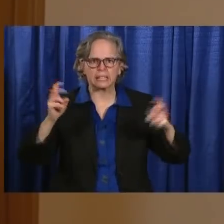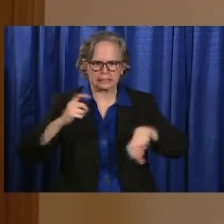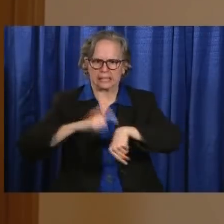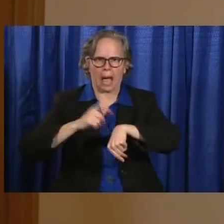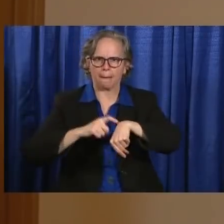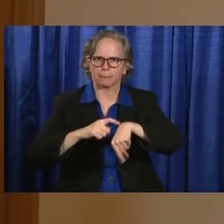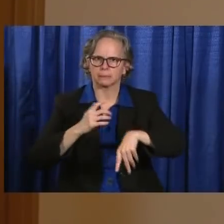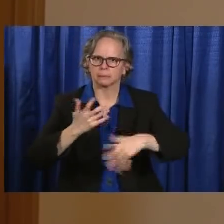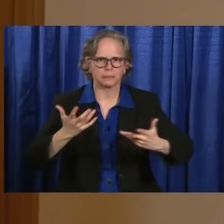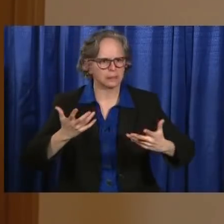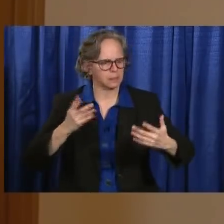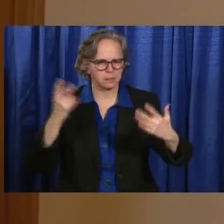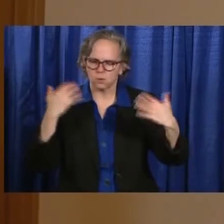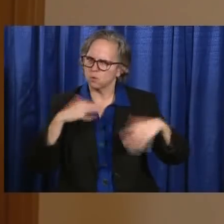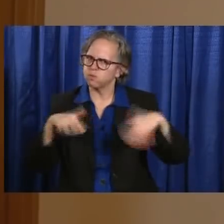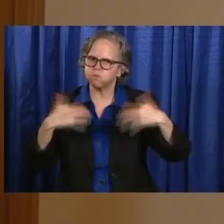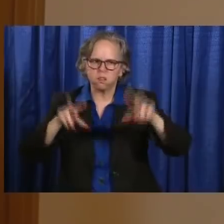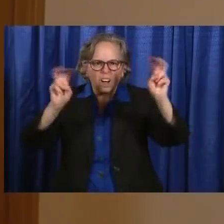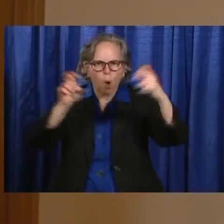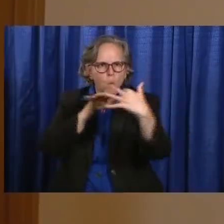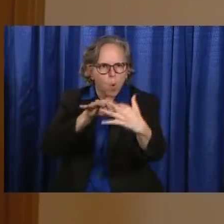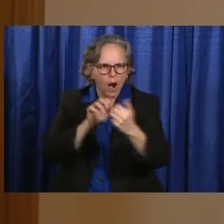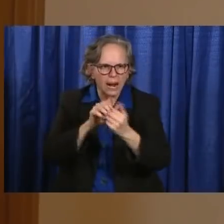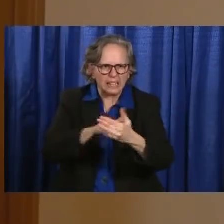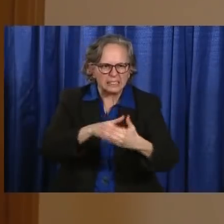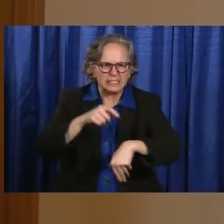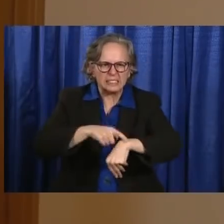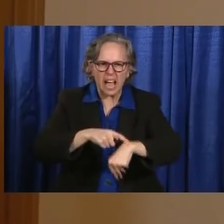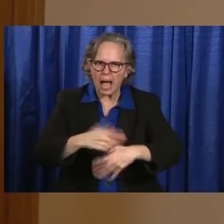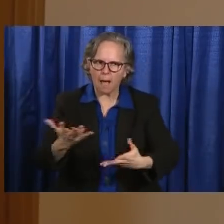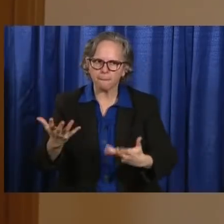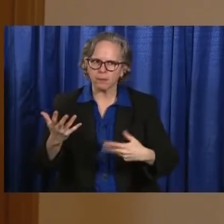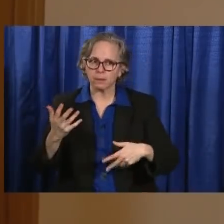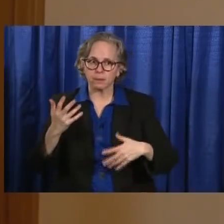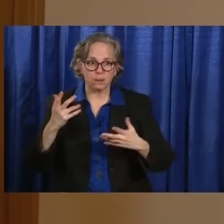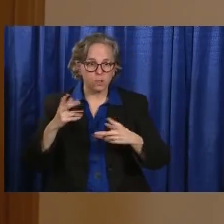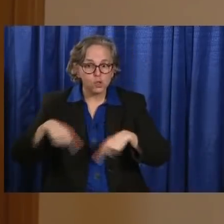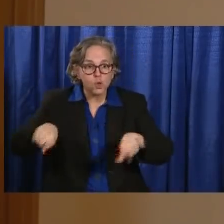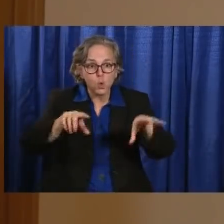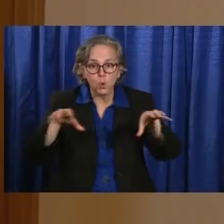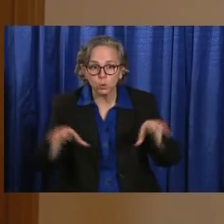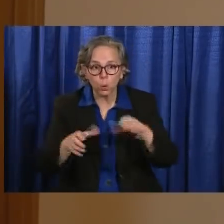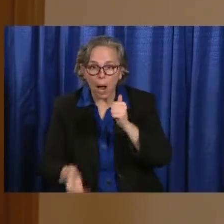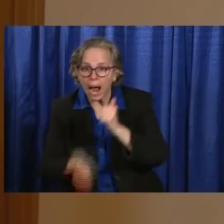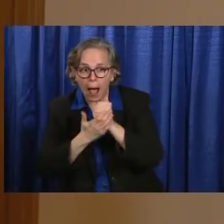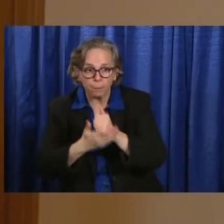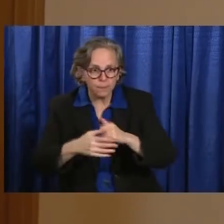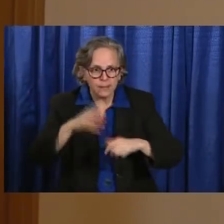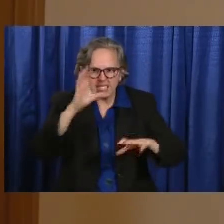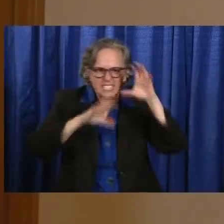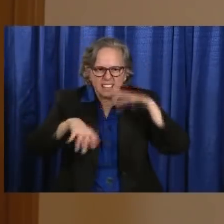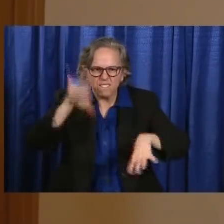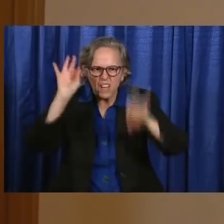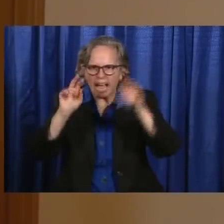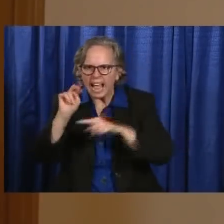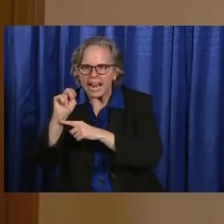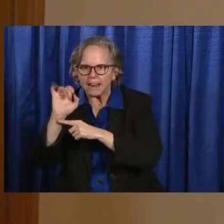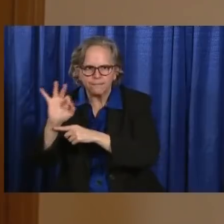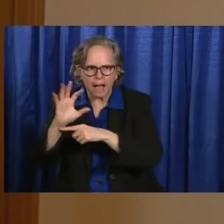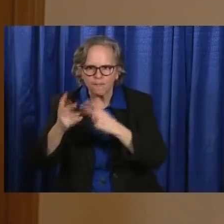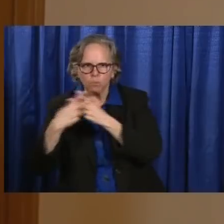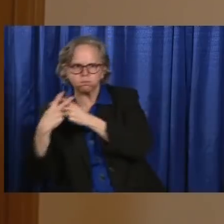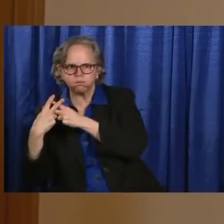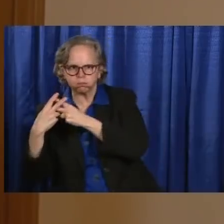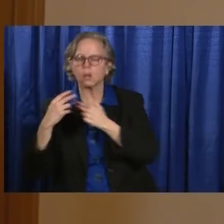a long haul. So everything you can do to help us preserve these is going to make a difference. And I'm